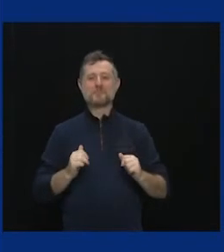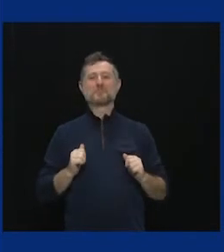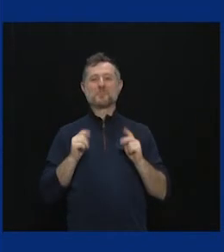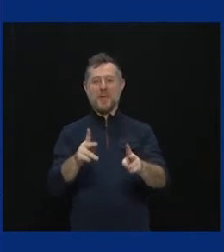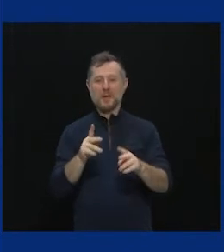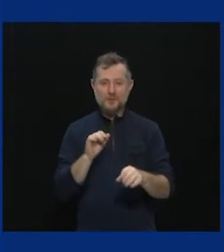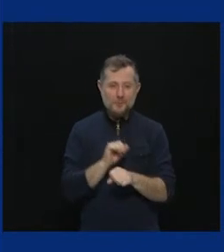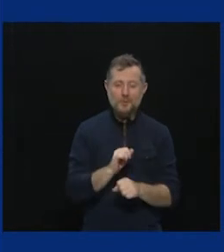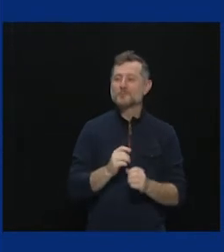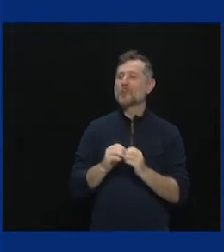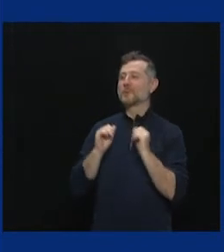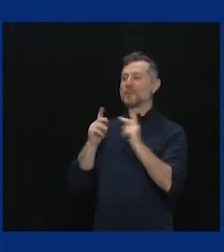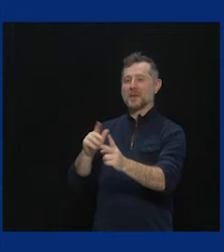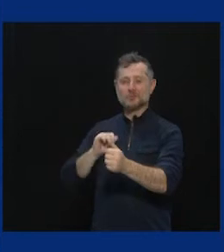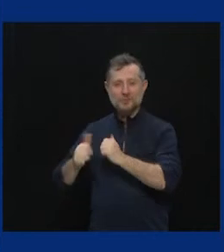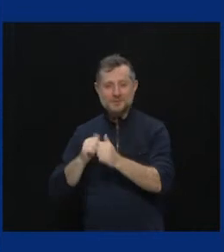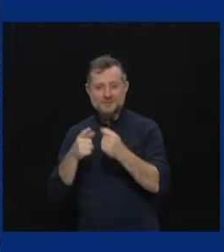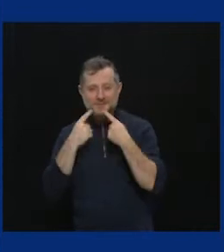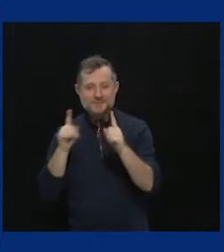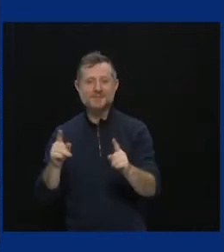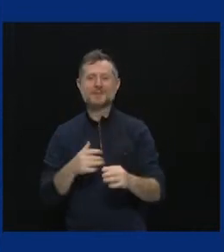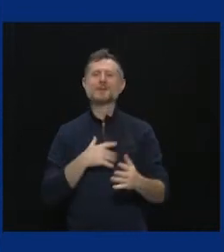success. Thank you, Governor Hochul.